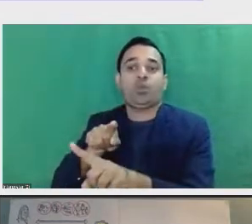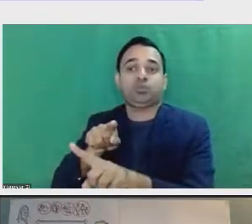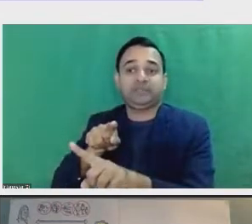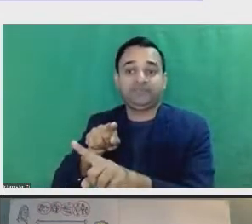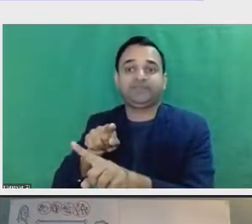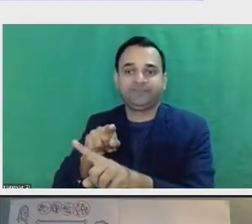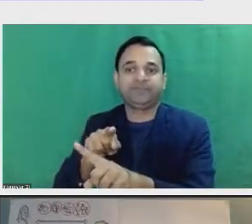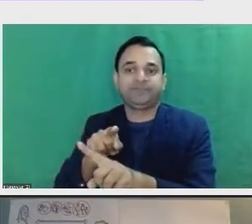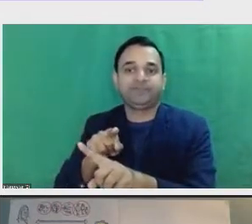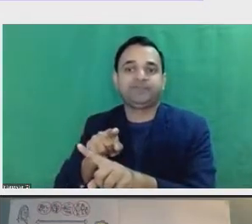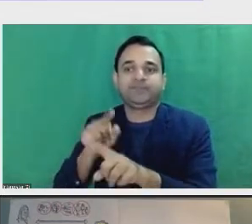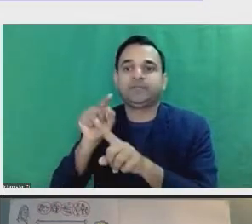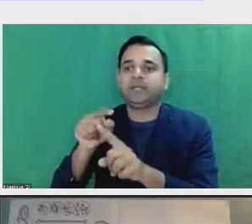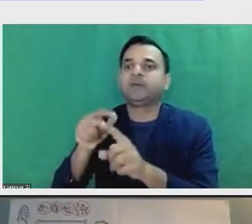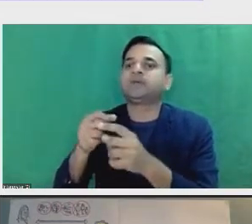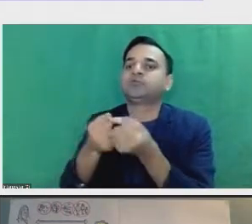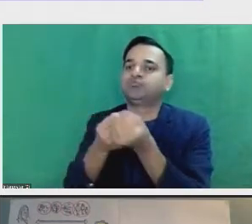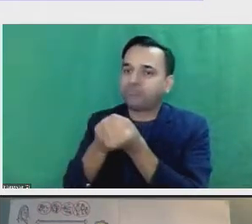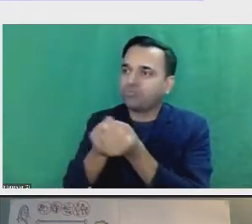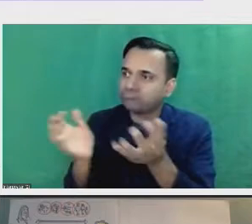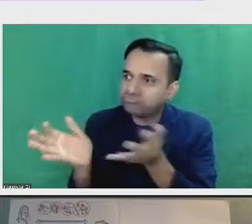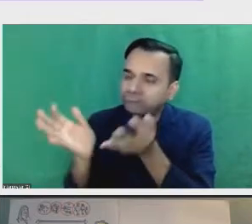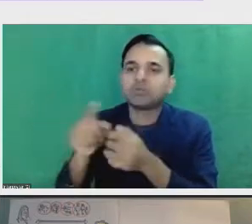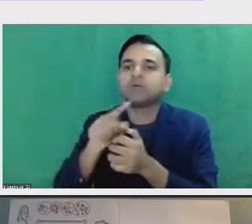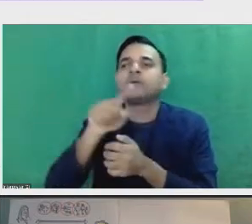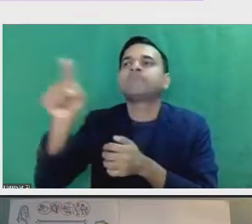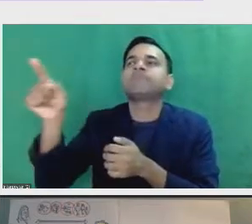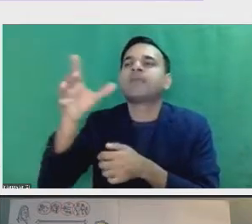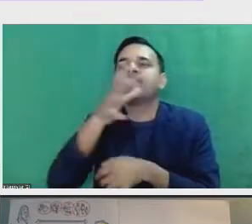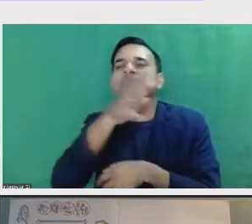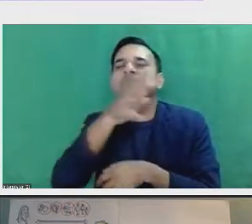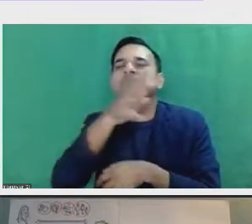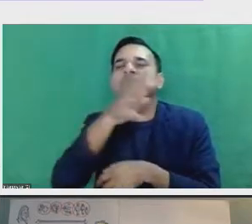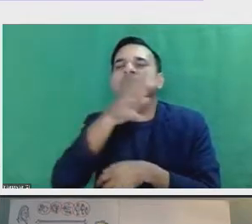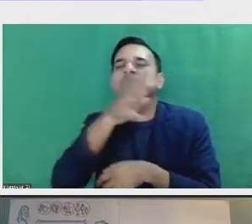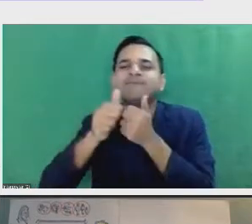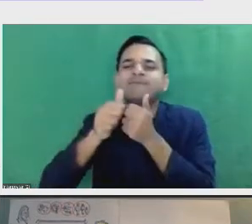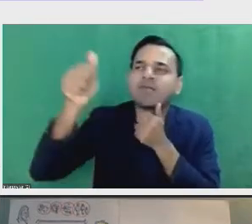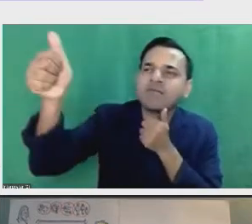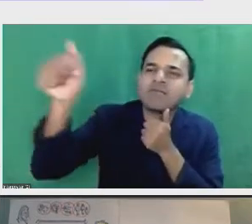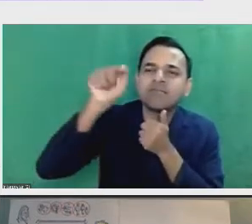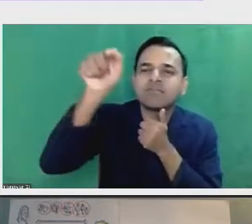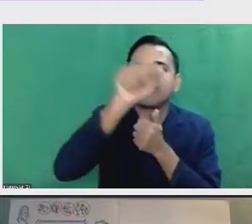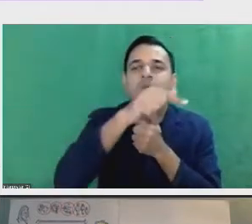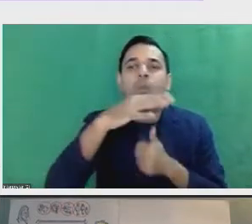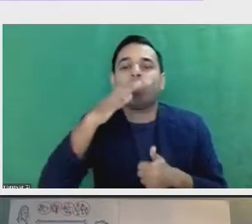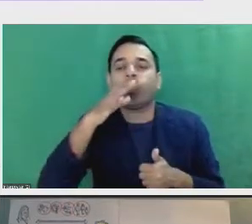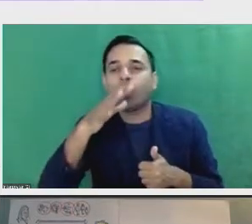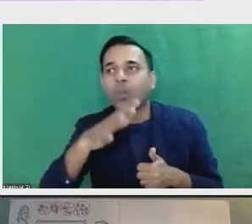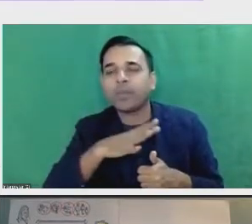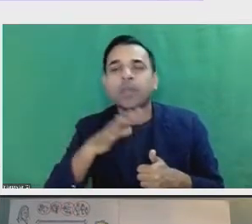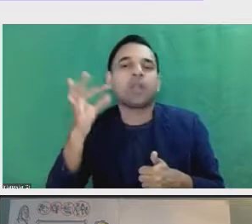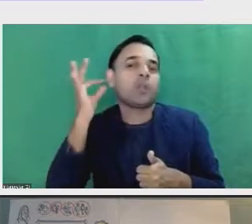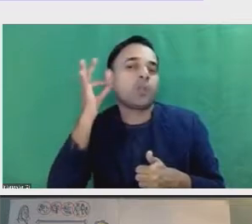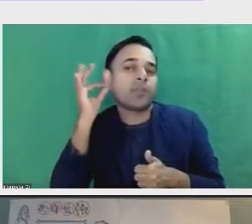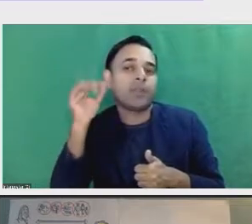sustainable way their development necessities. Finally, as women represent